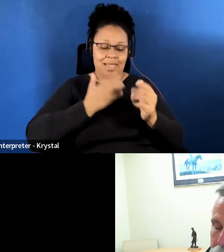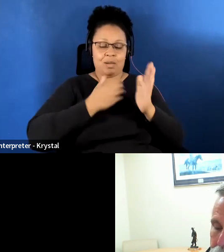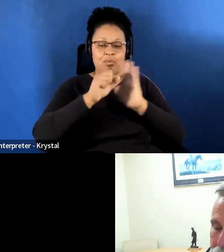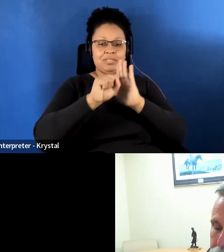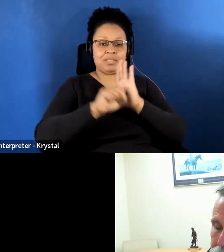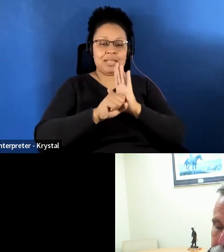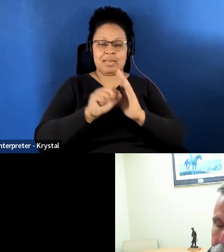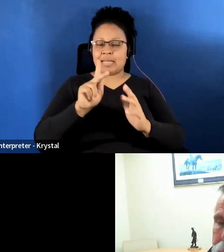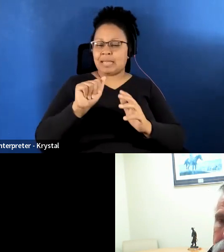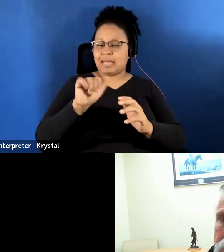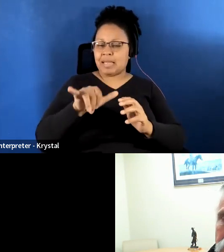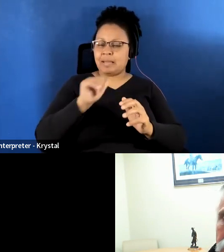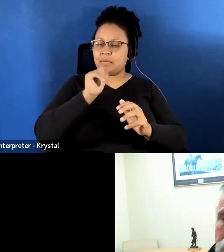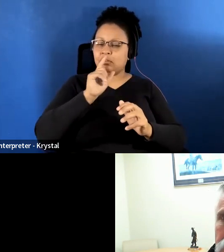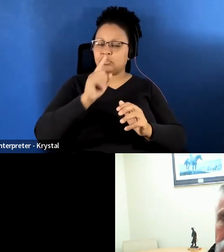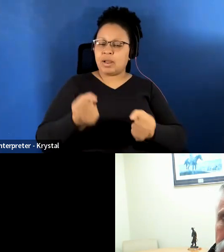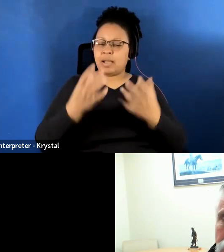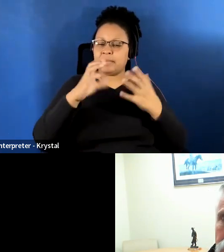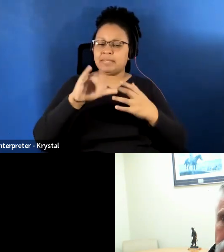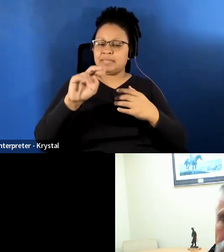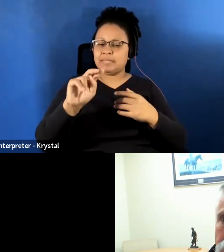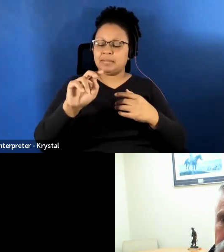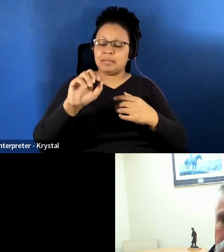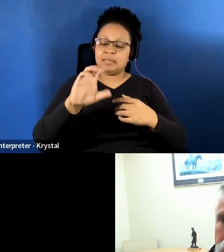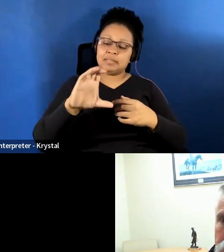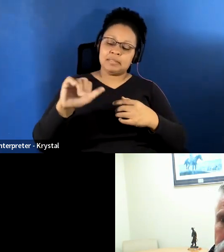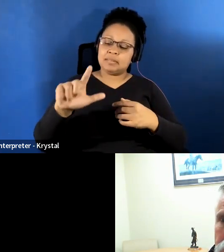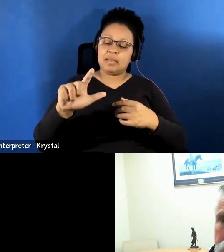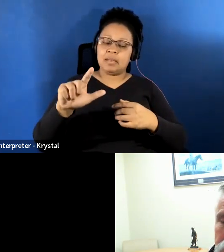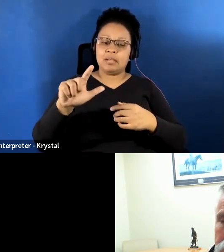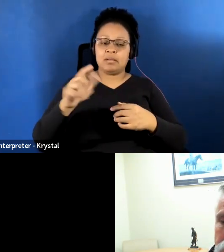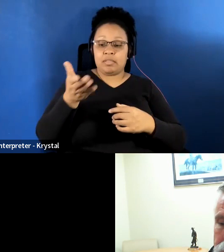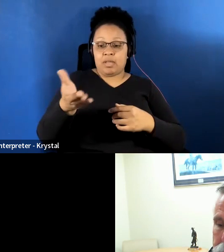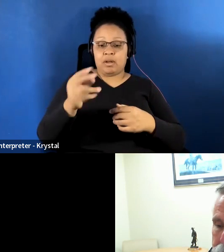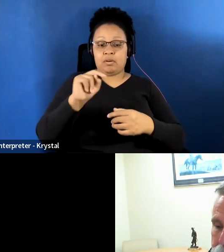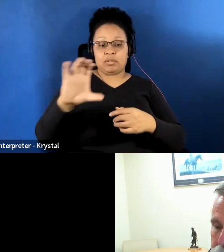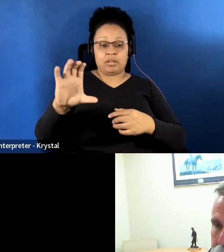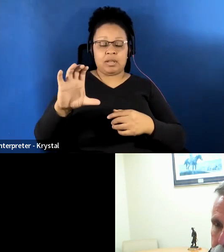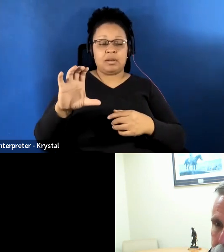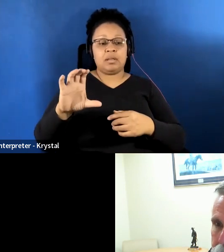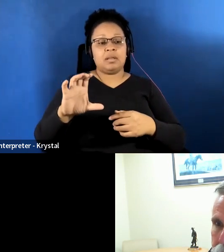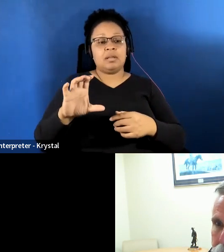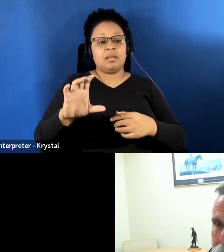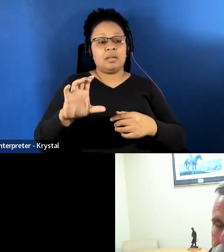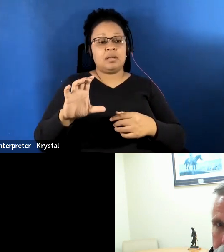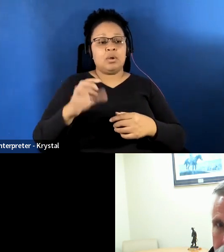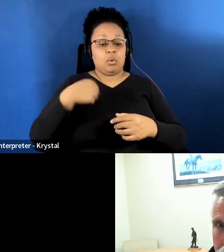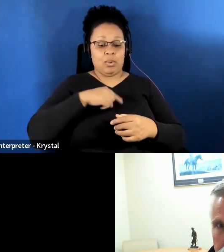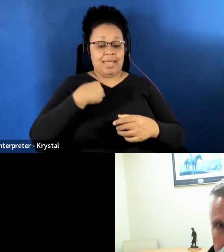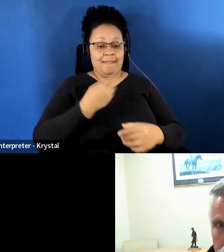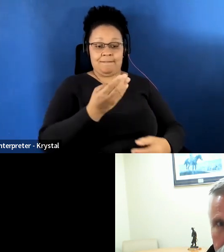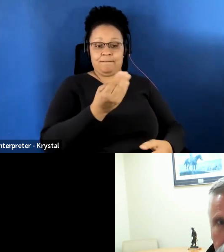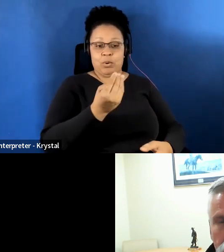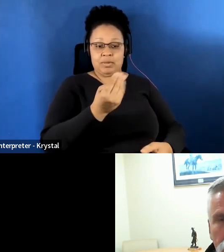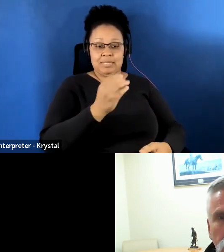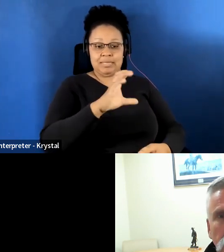know, Kay, how many SILs there are in North Carolina, but because we have 14 SILs in